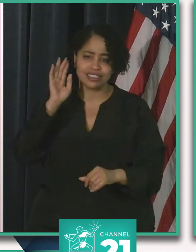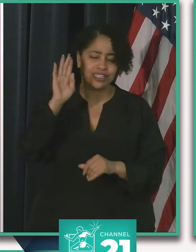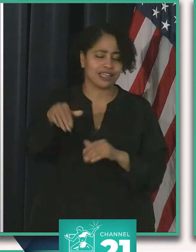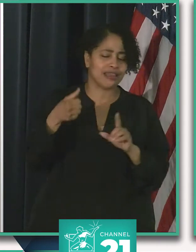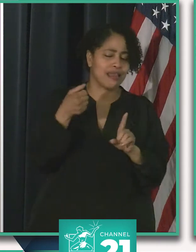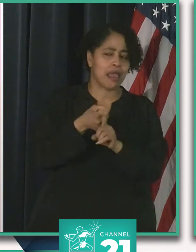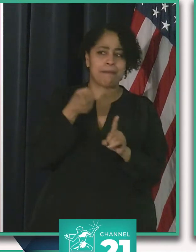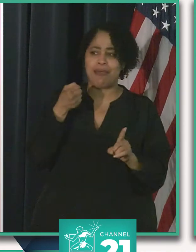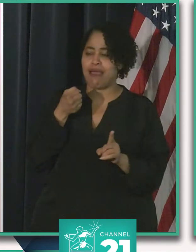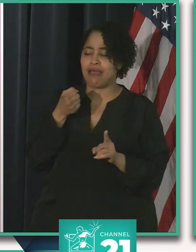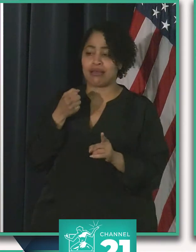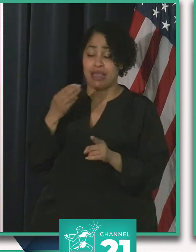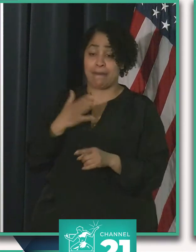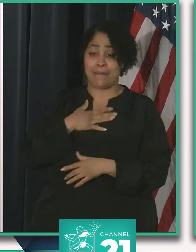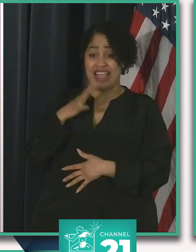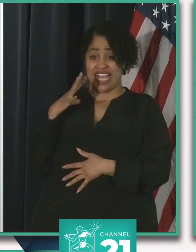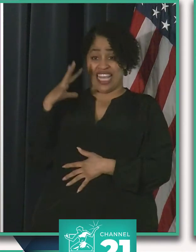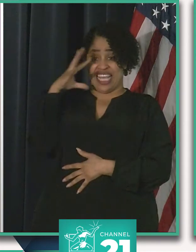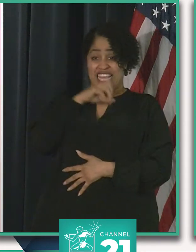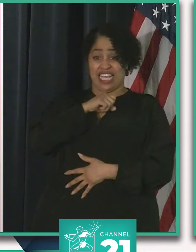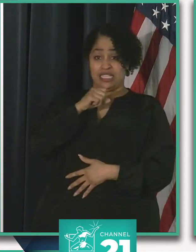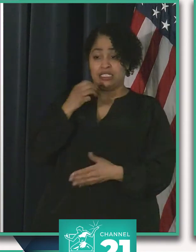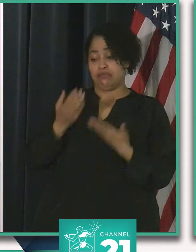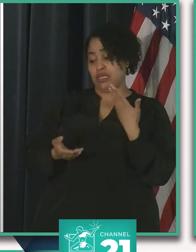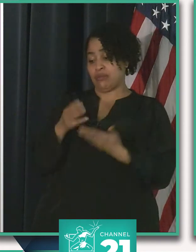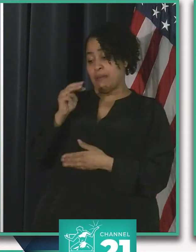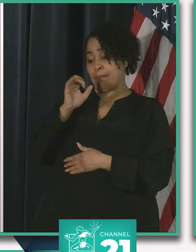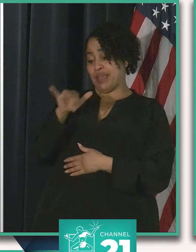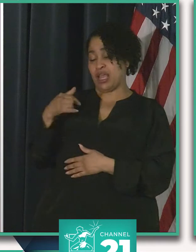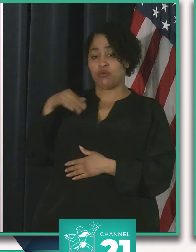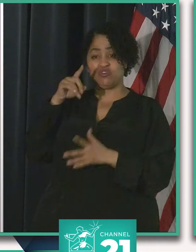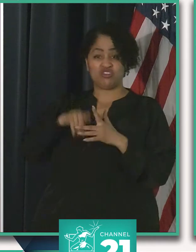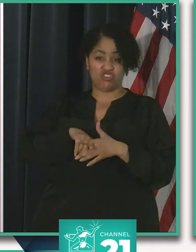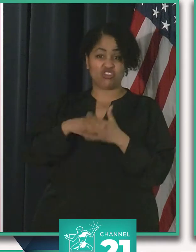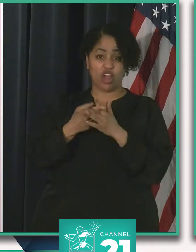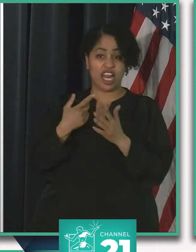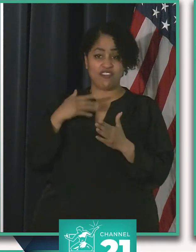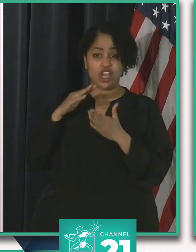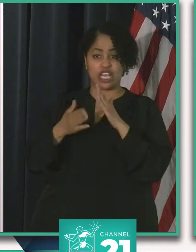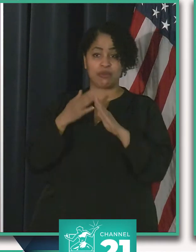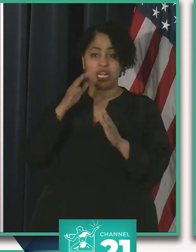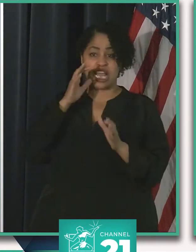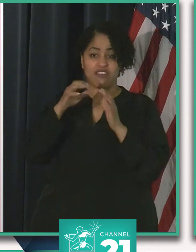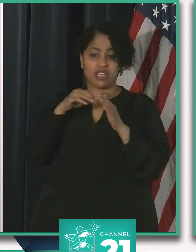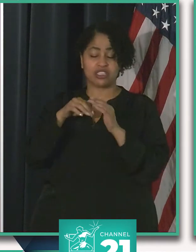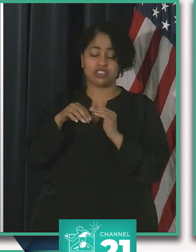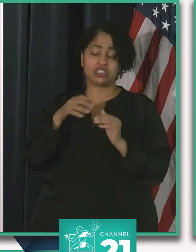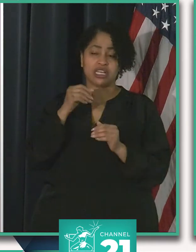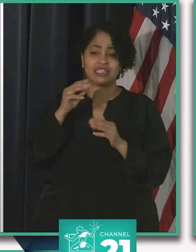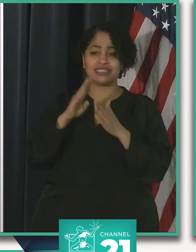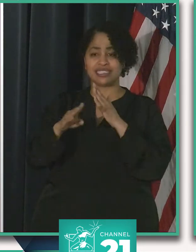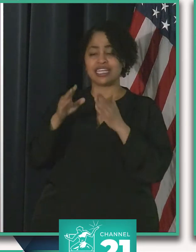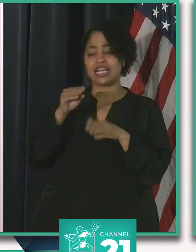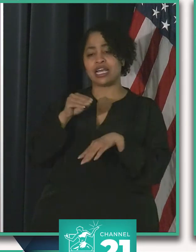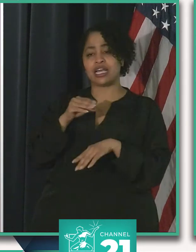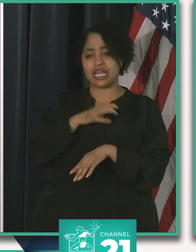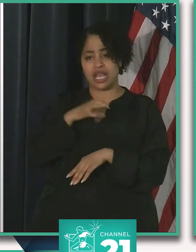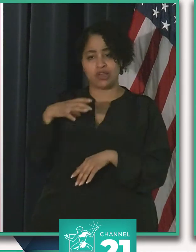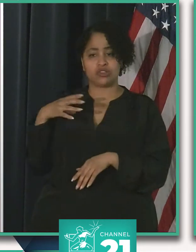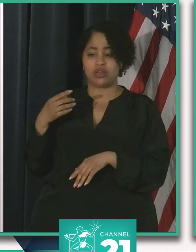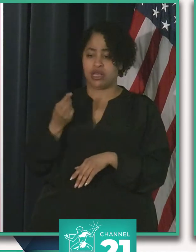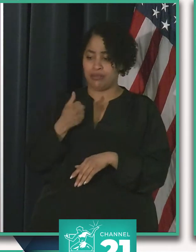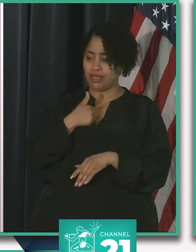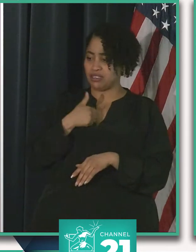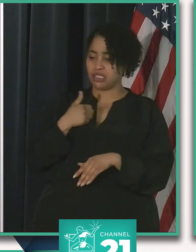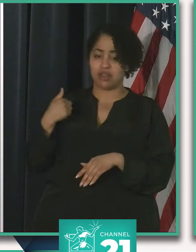impact. And my guess is sometime in May, we'll start to have those community conversations, and then City Council and I will end